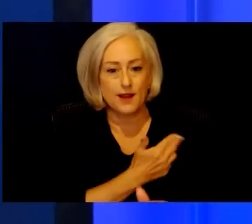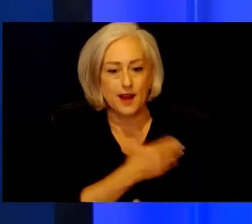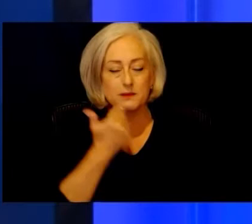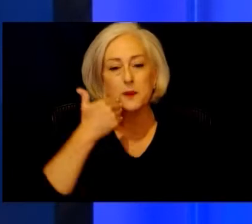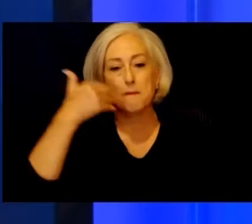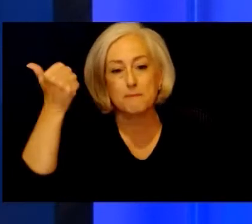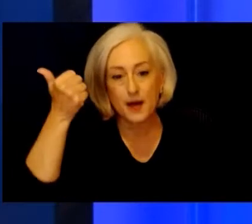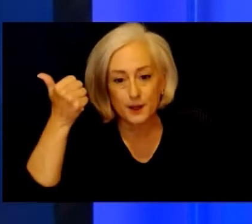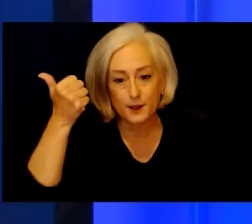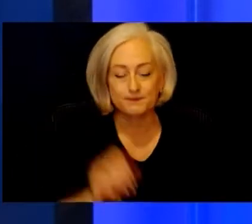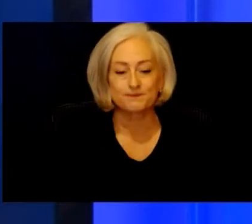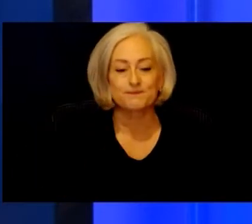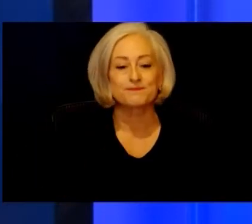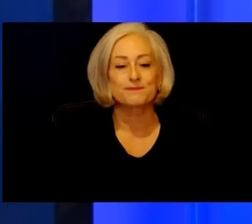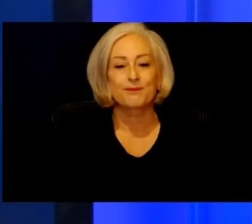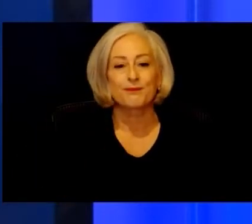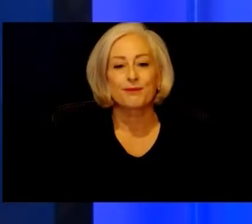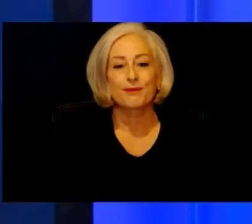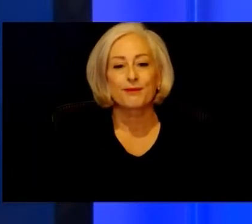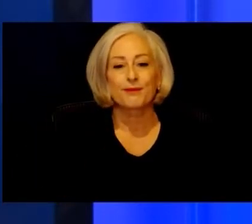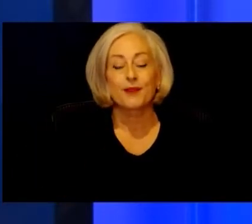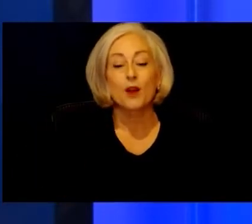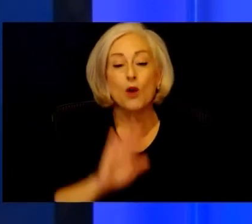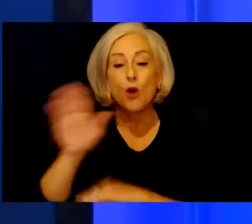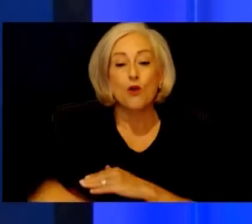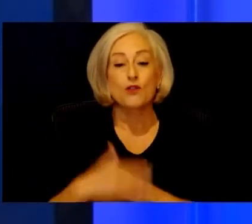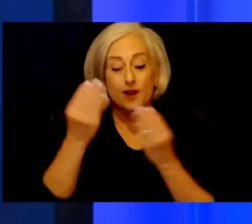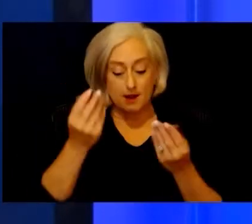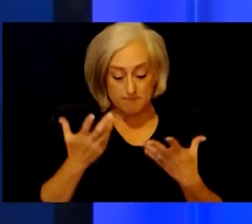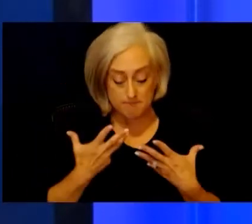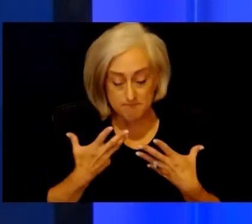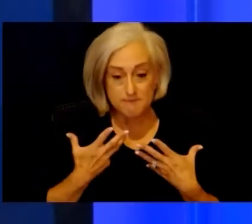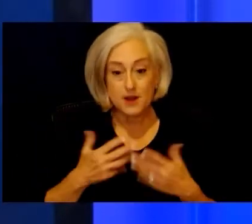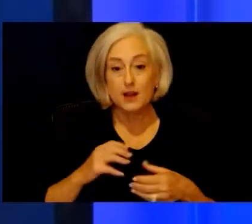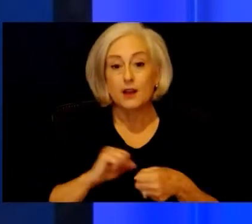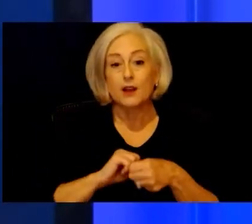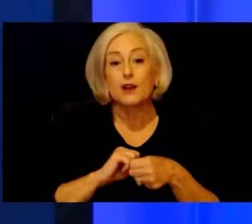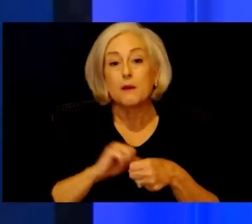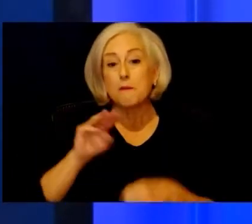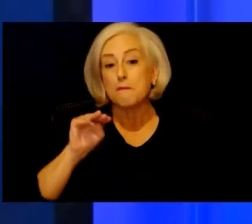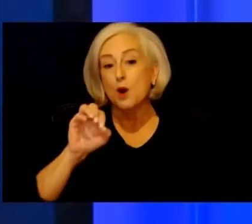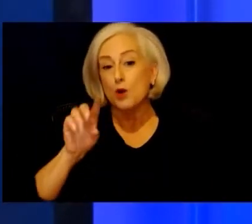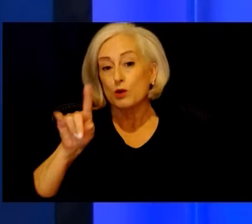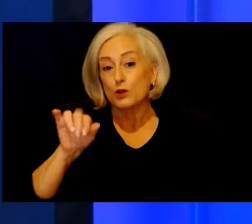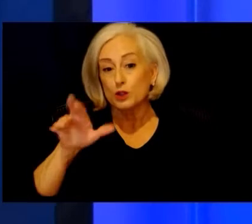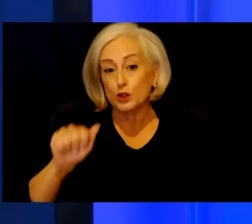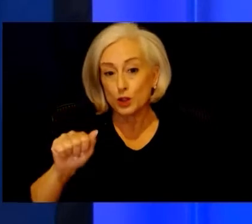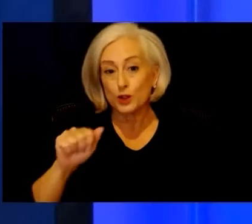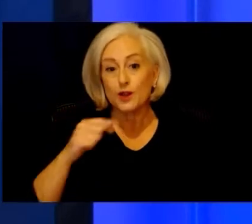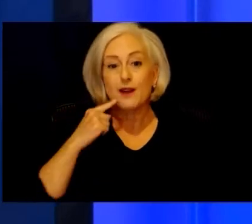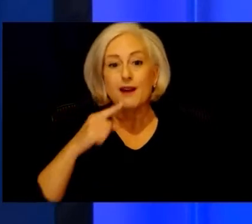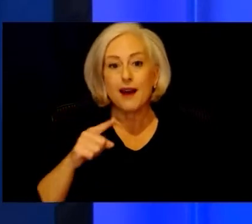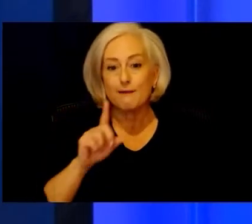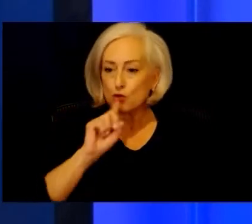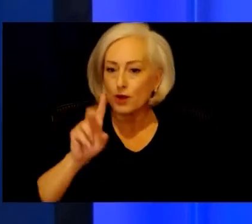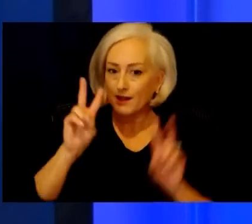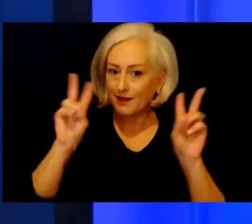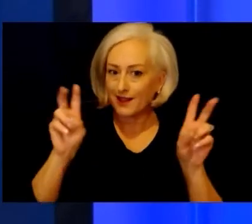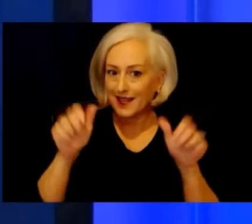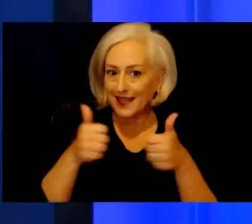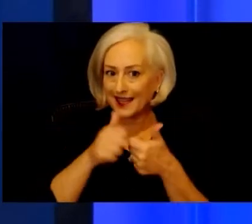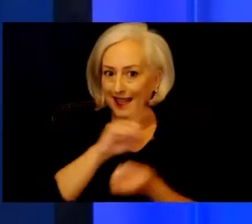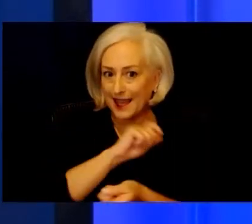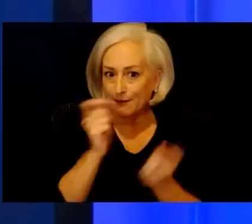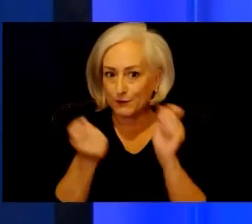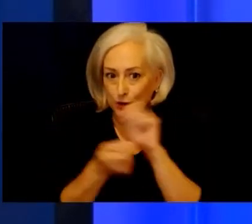it's being called a possible game changer. Moderna has released its results on an updated COVID-19 vaccine. It's made with the